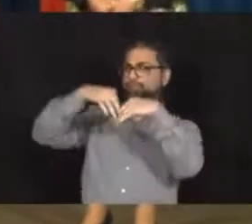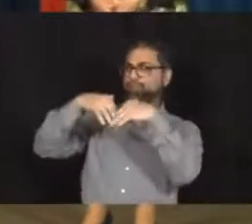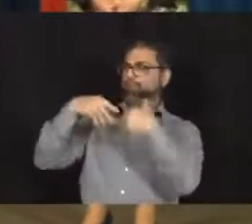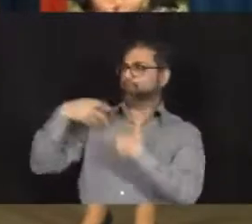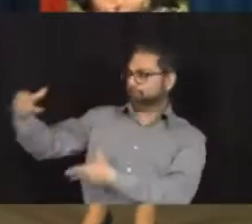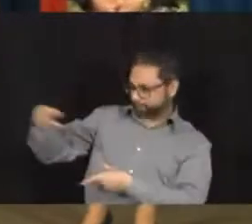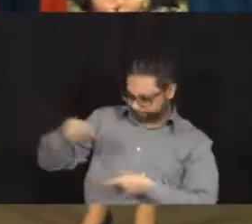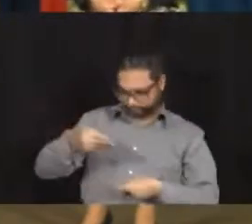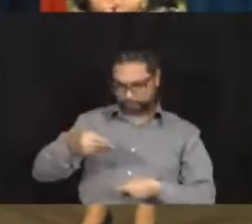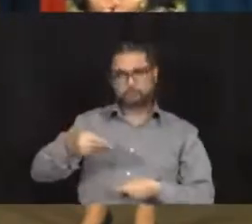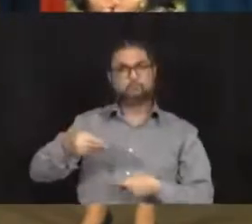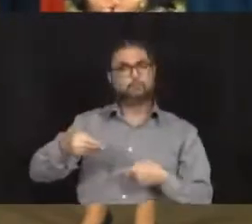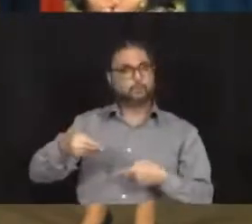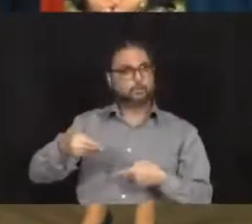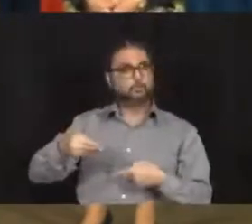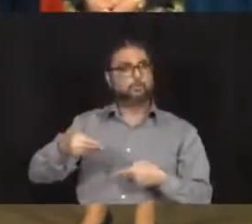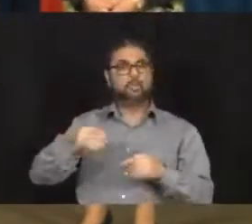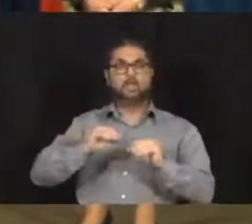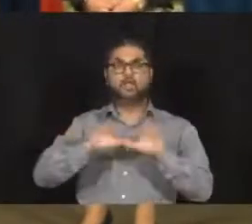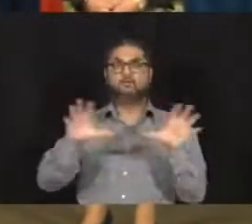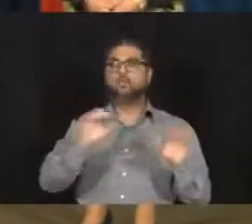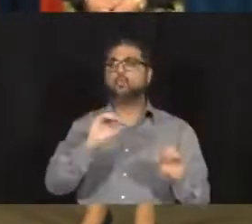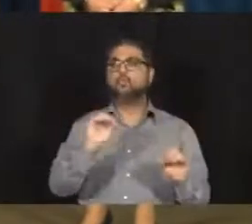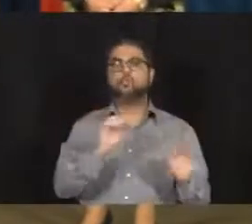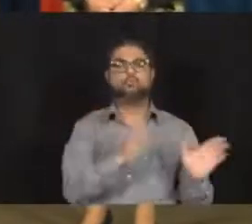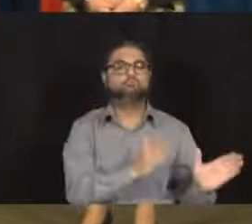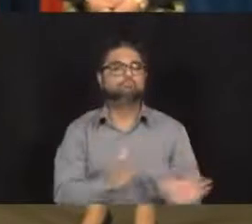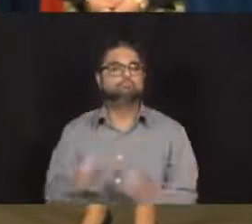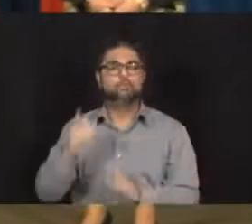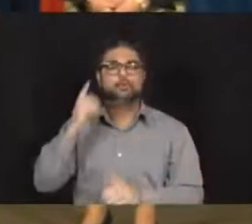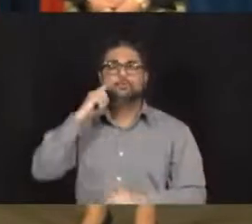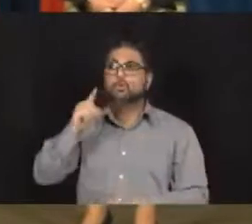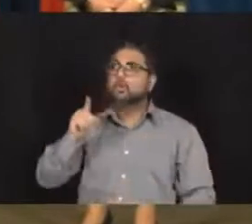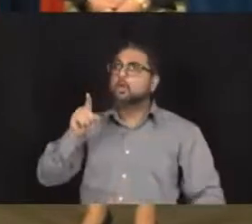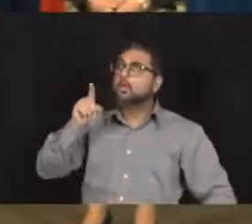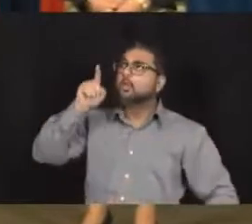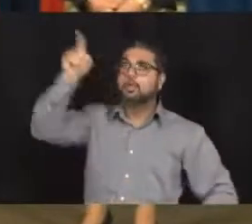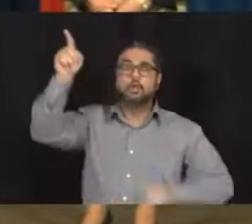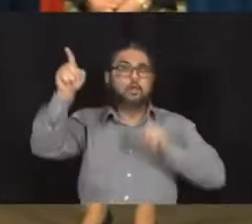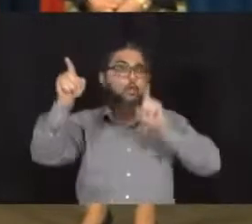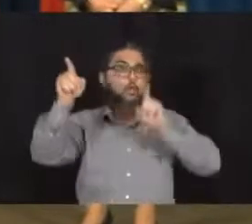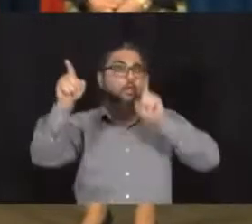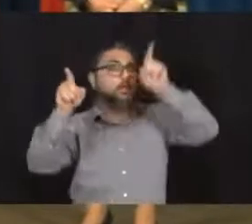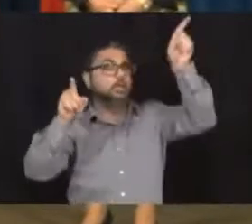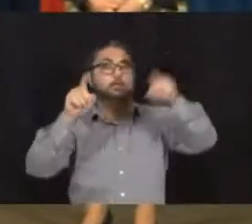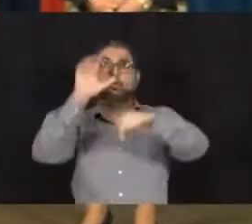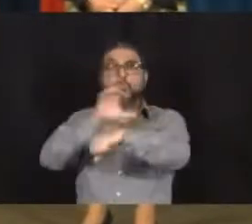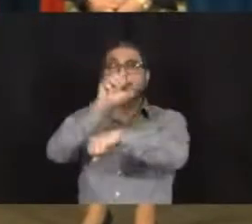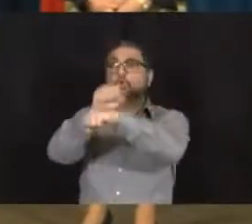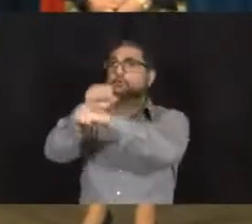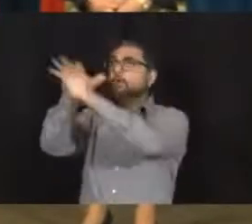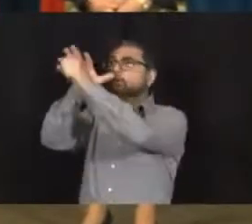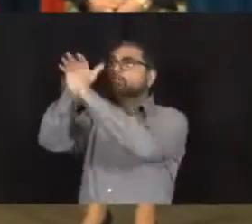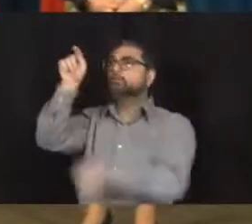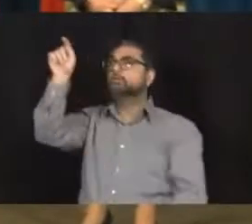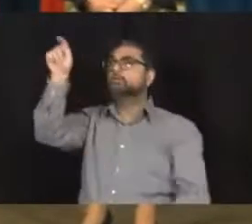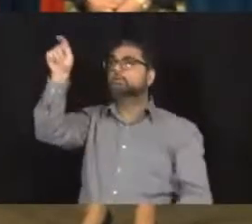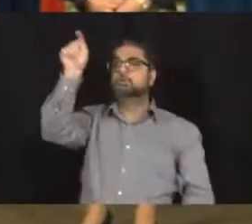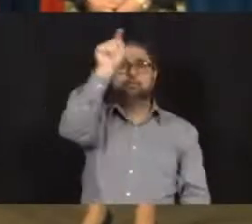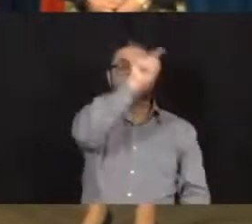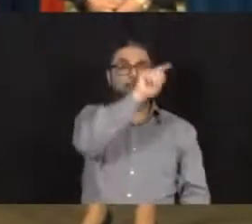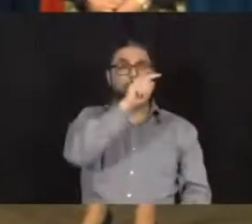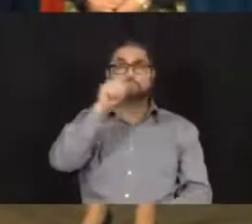to contain an outbreak in an isolated reserve. We have been told to rely on our local pandemic plan and resources. Help is not